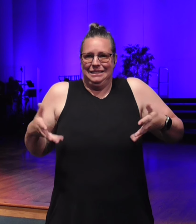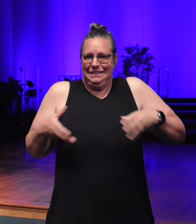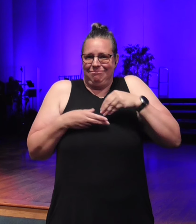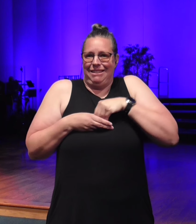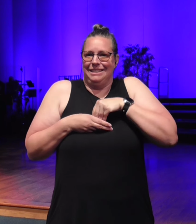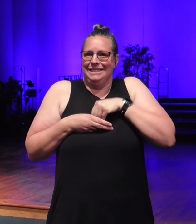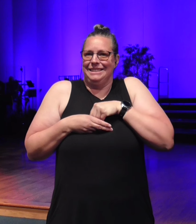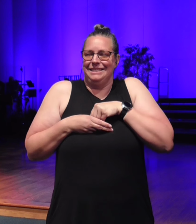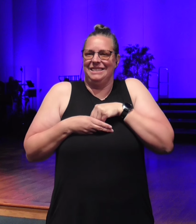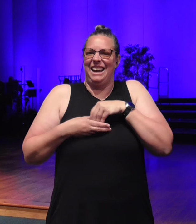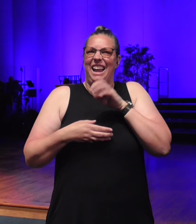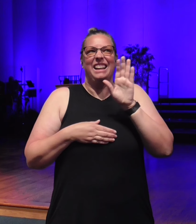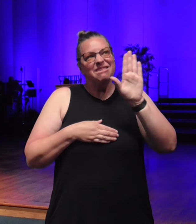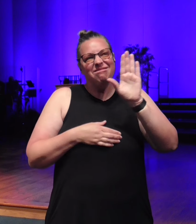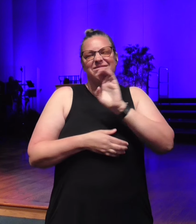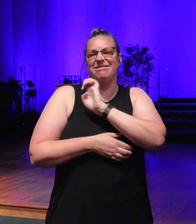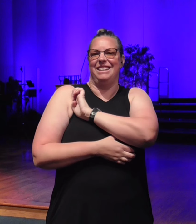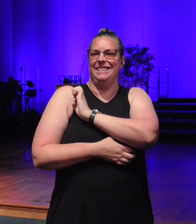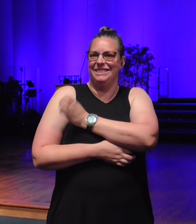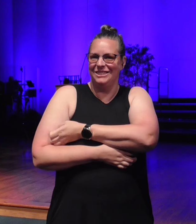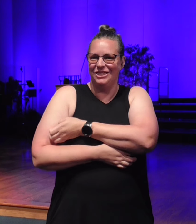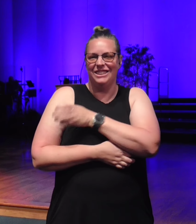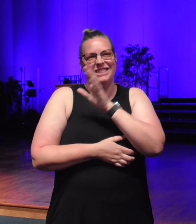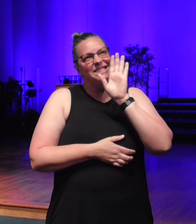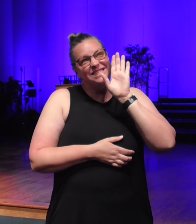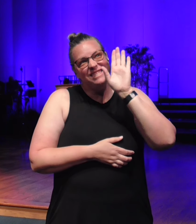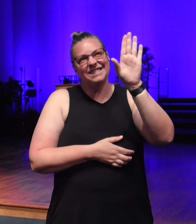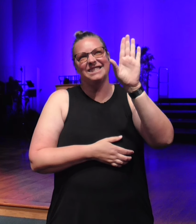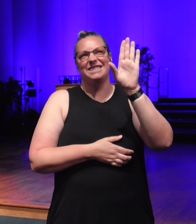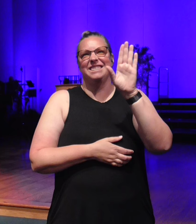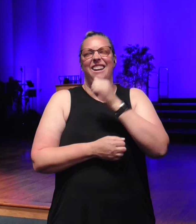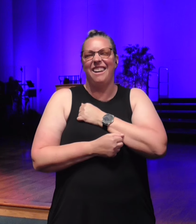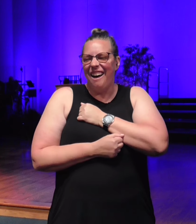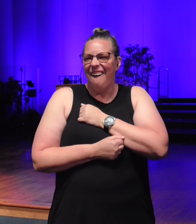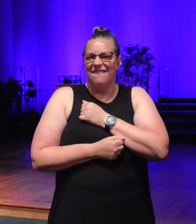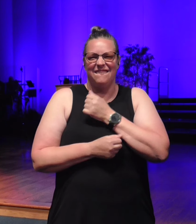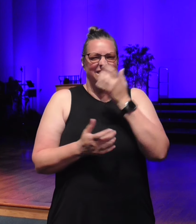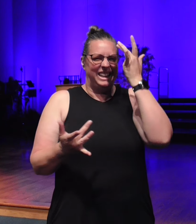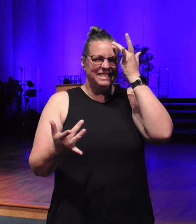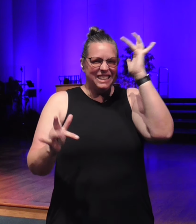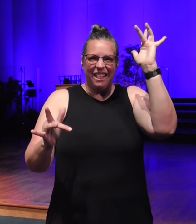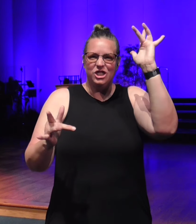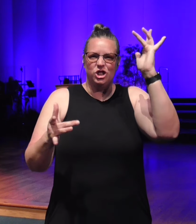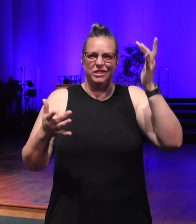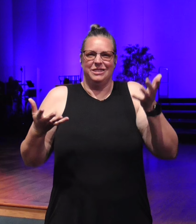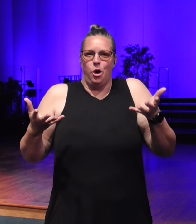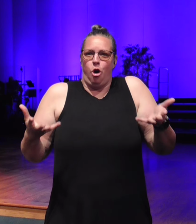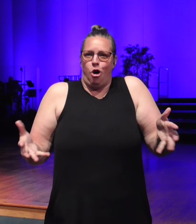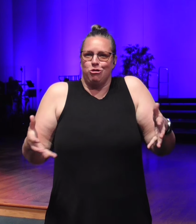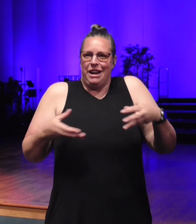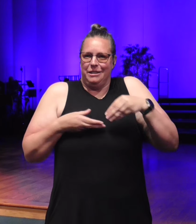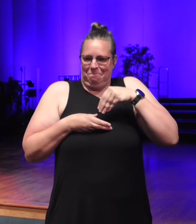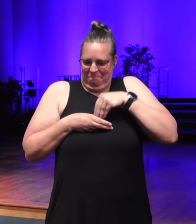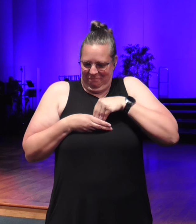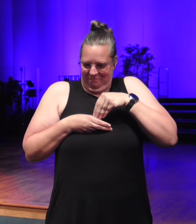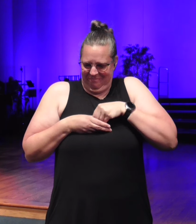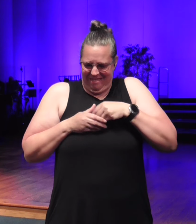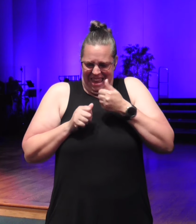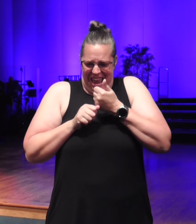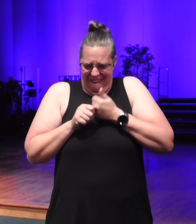That energy, that love intelligence is nestled within in every